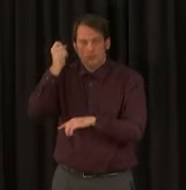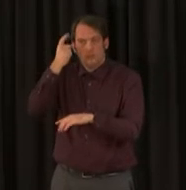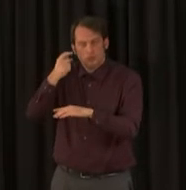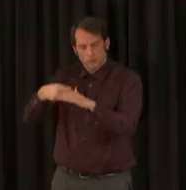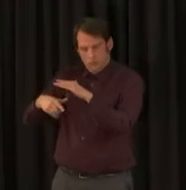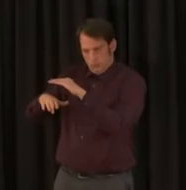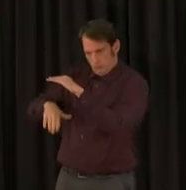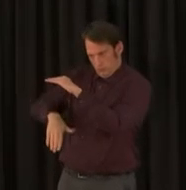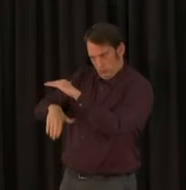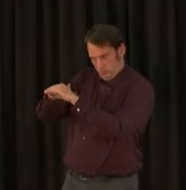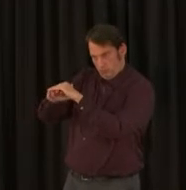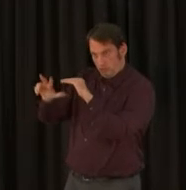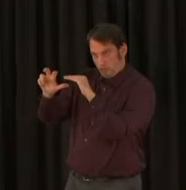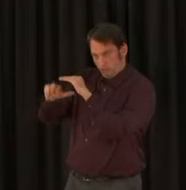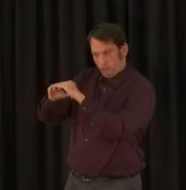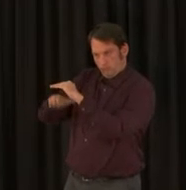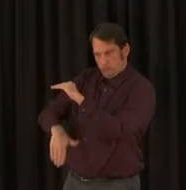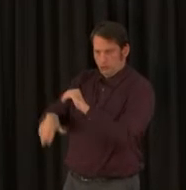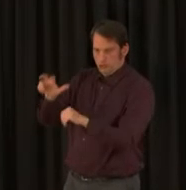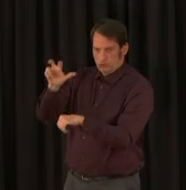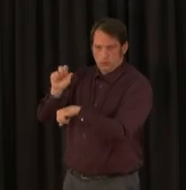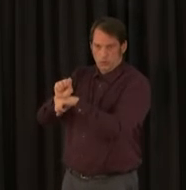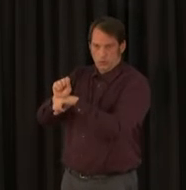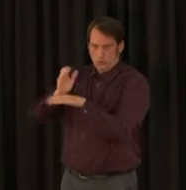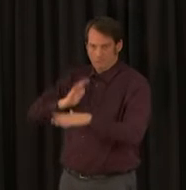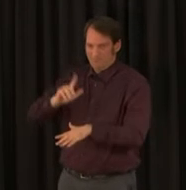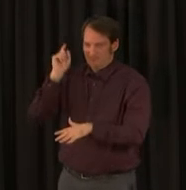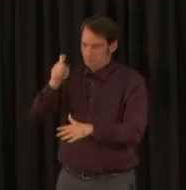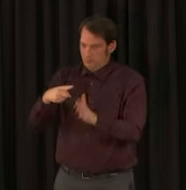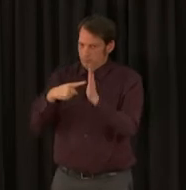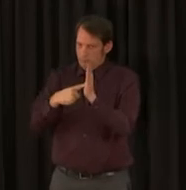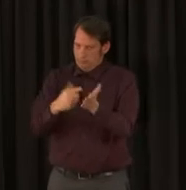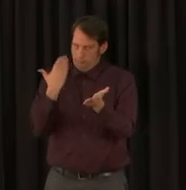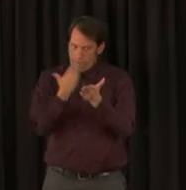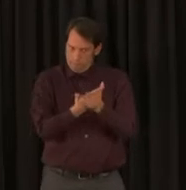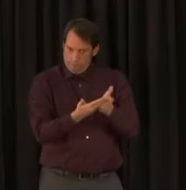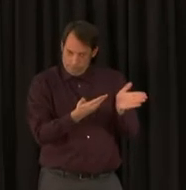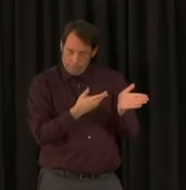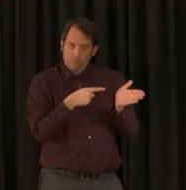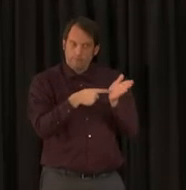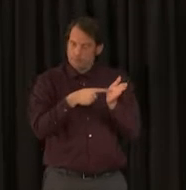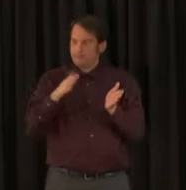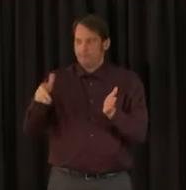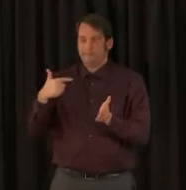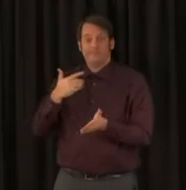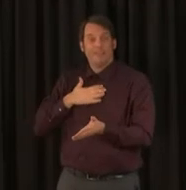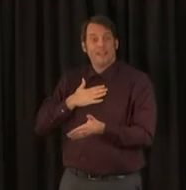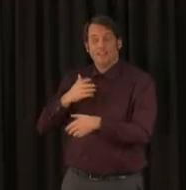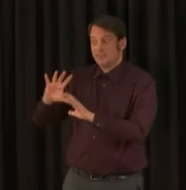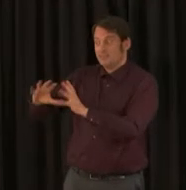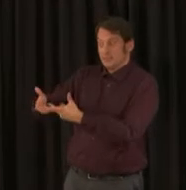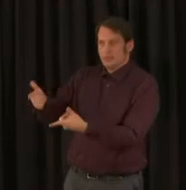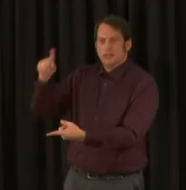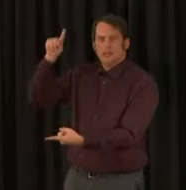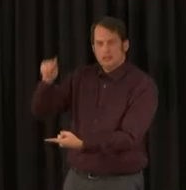employees or below, and you must show a 25% reduction in